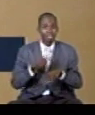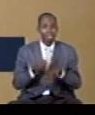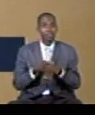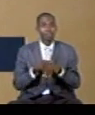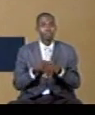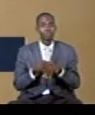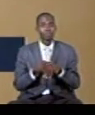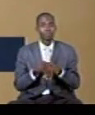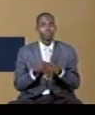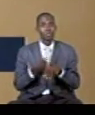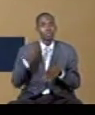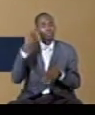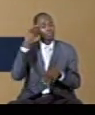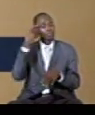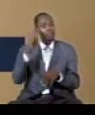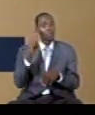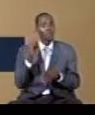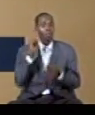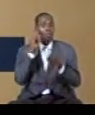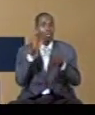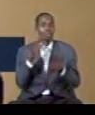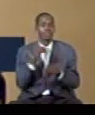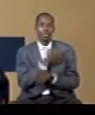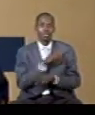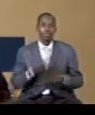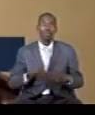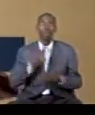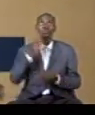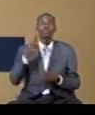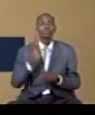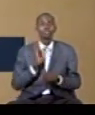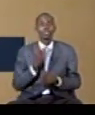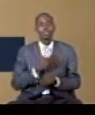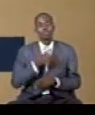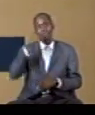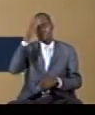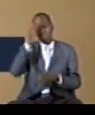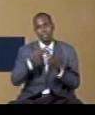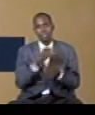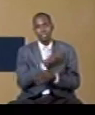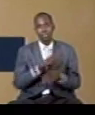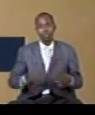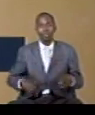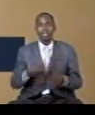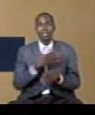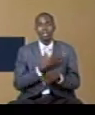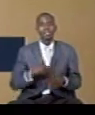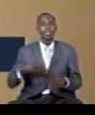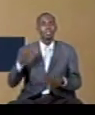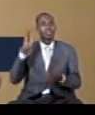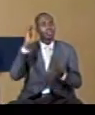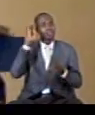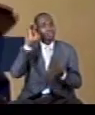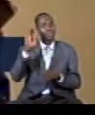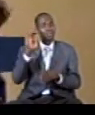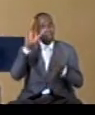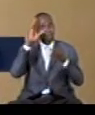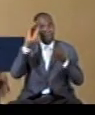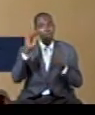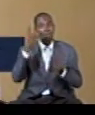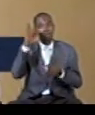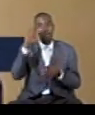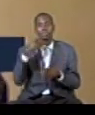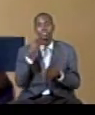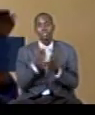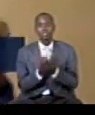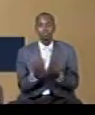Lord used our Father in the Lord, as he said, raise one hand